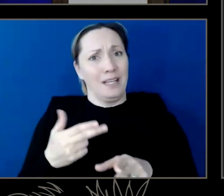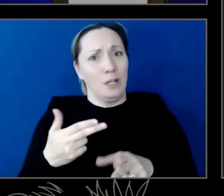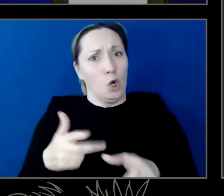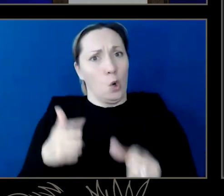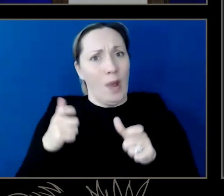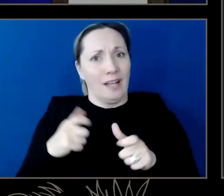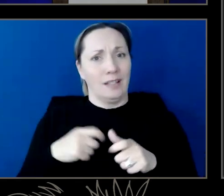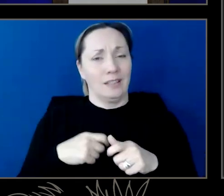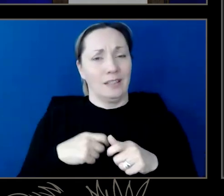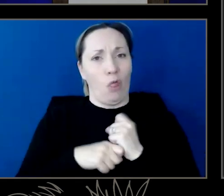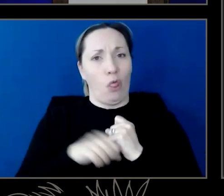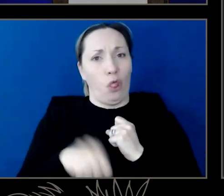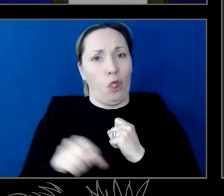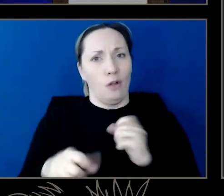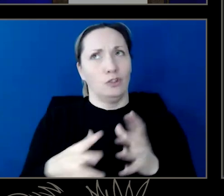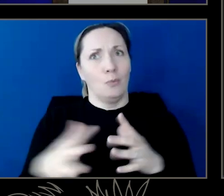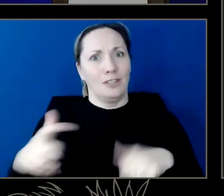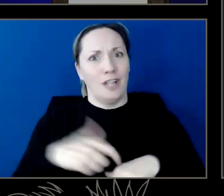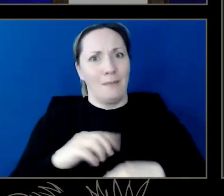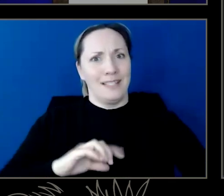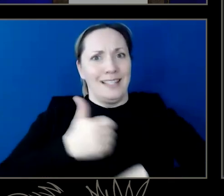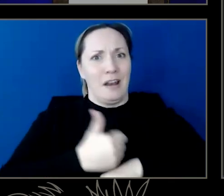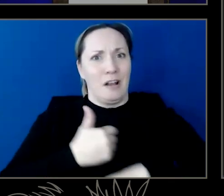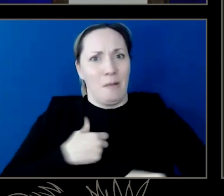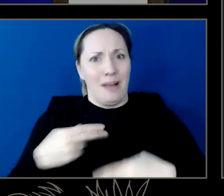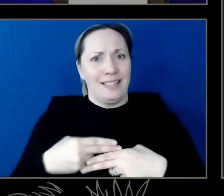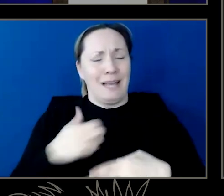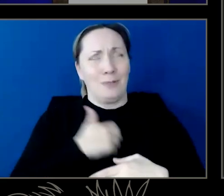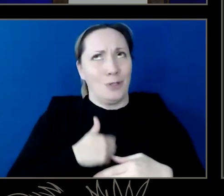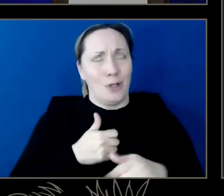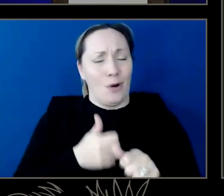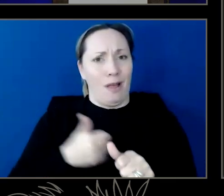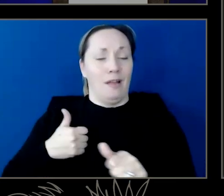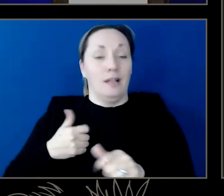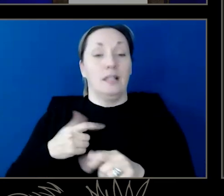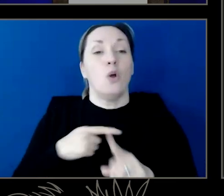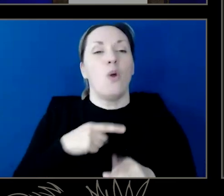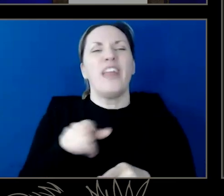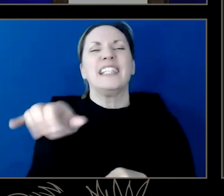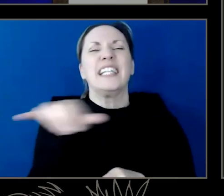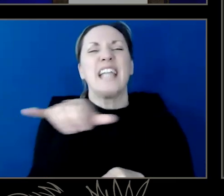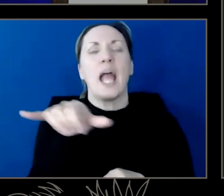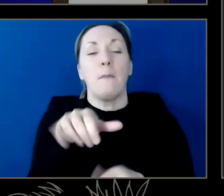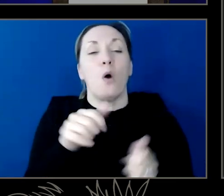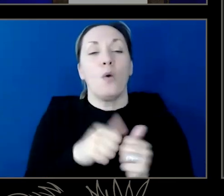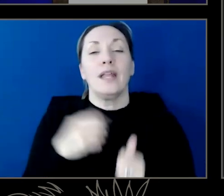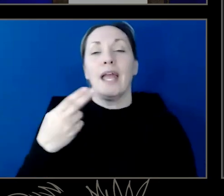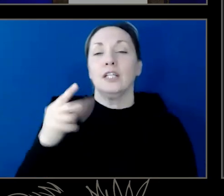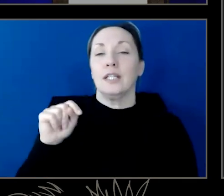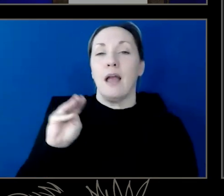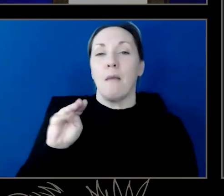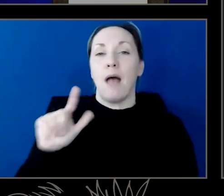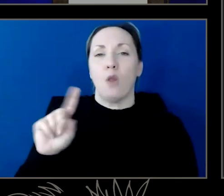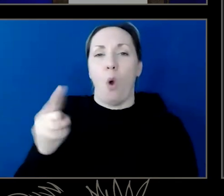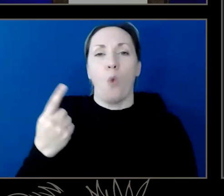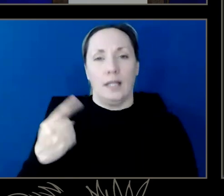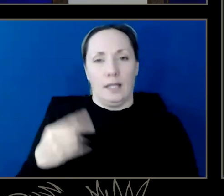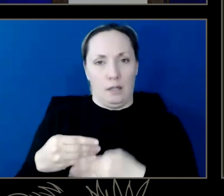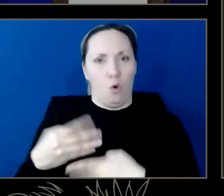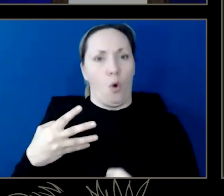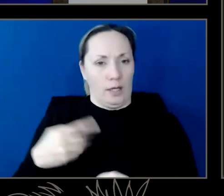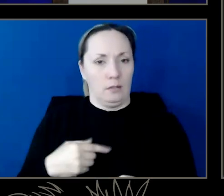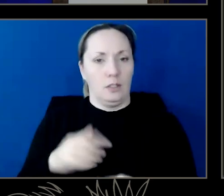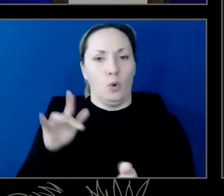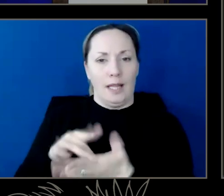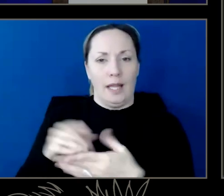wasted too much time setting up my slides, so now we're behind schedule. So this is the same thing as with the HTML only accordion. You click